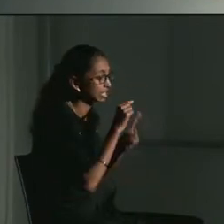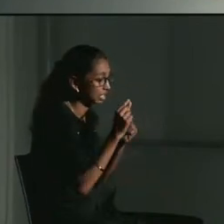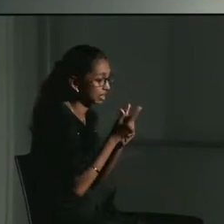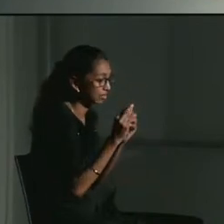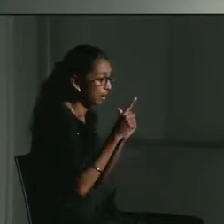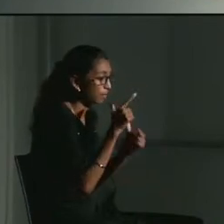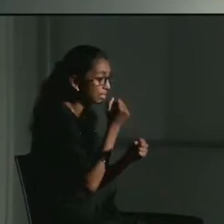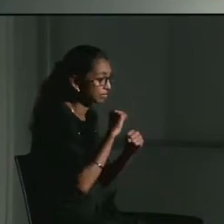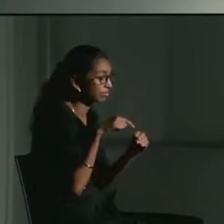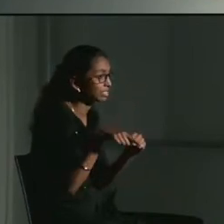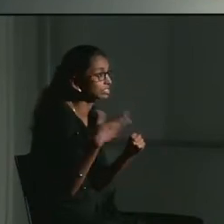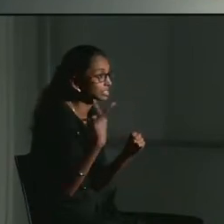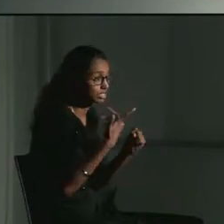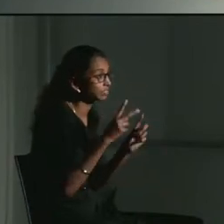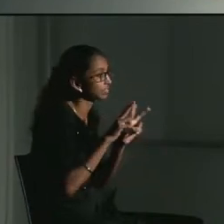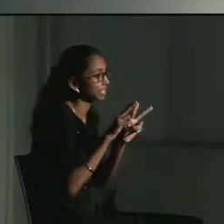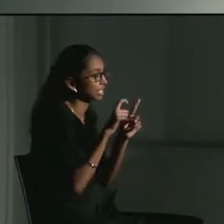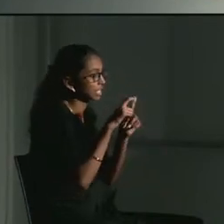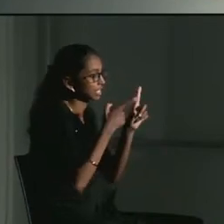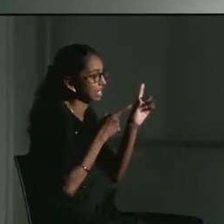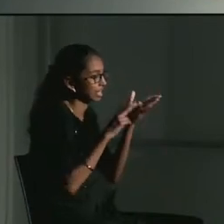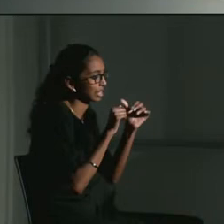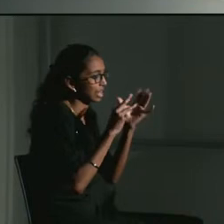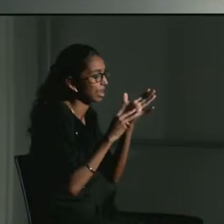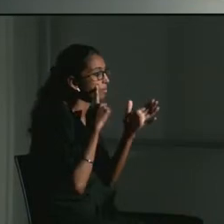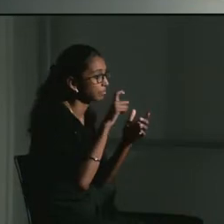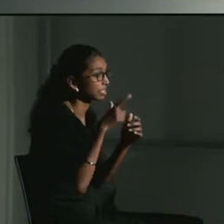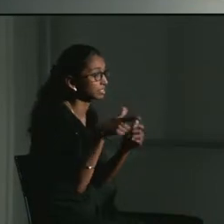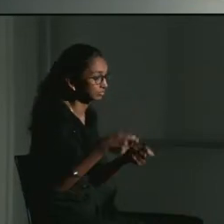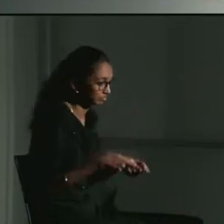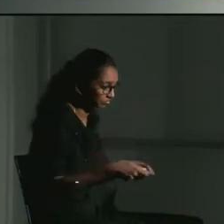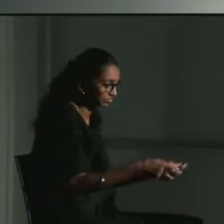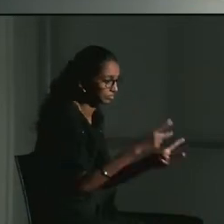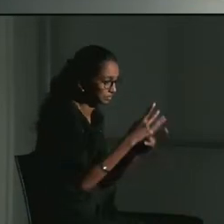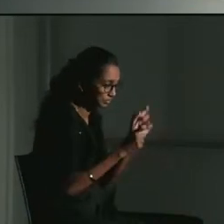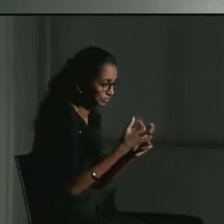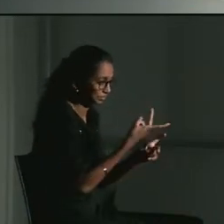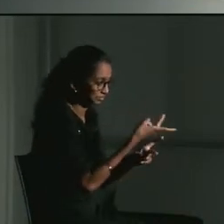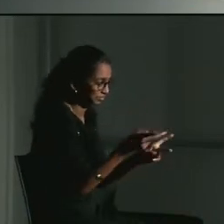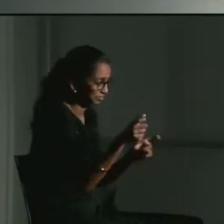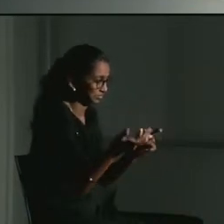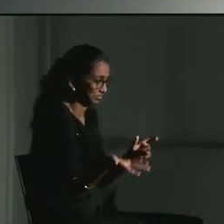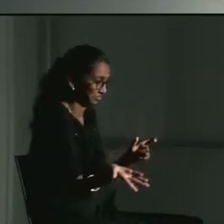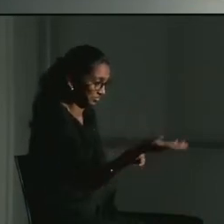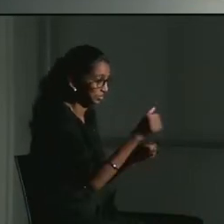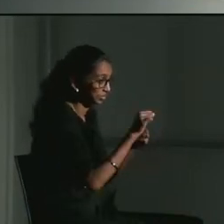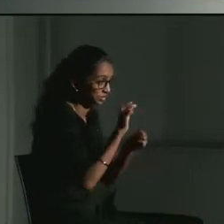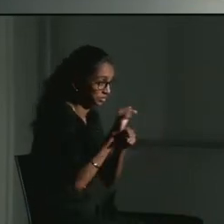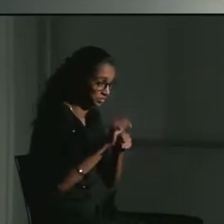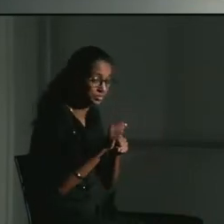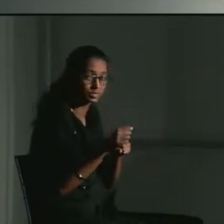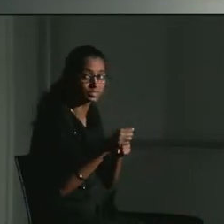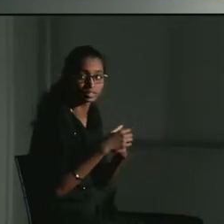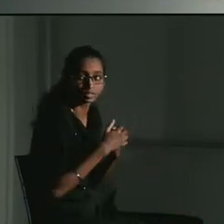dynamic, and we believe that street vendors, power carnivores, and street space sex workers inhabit.